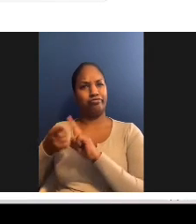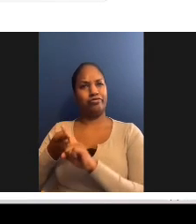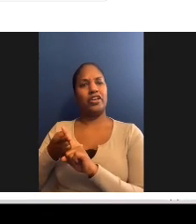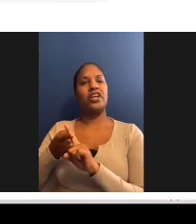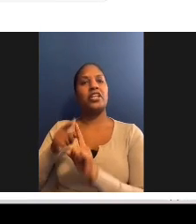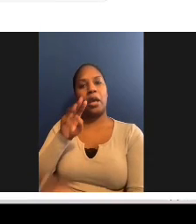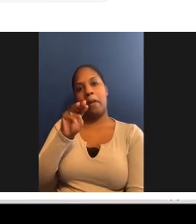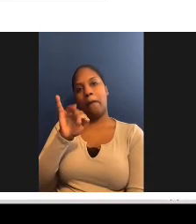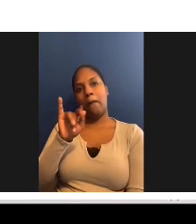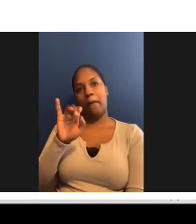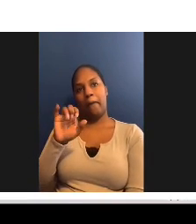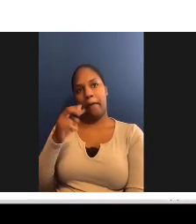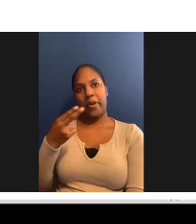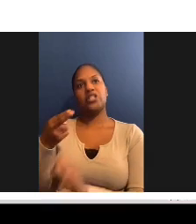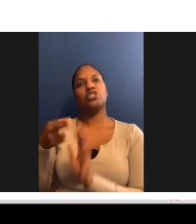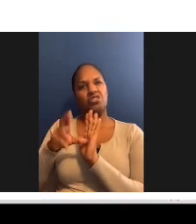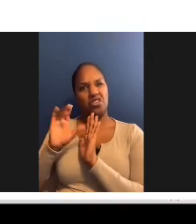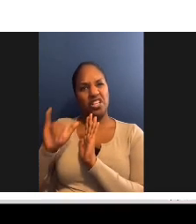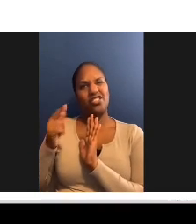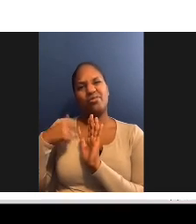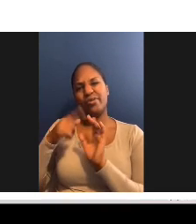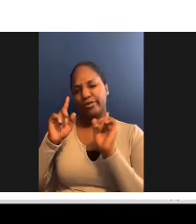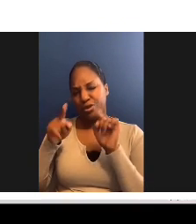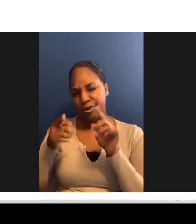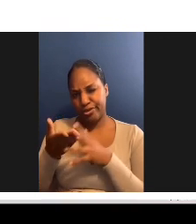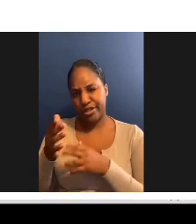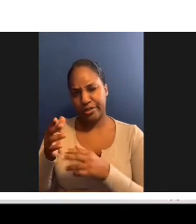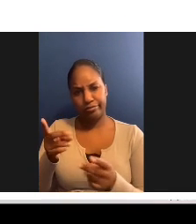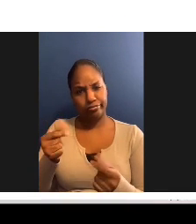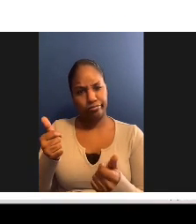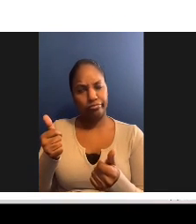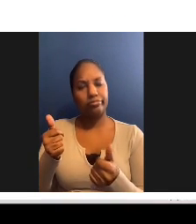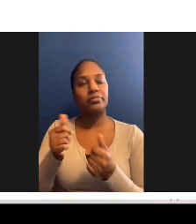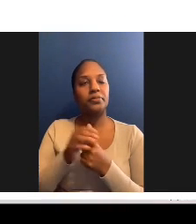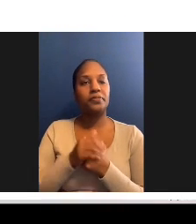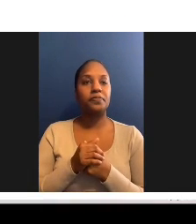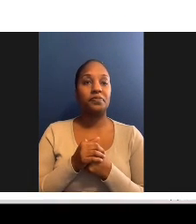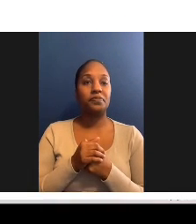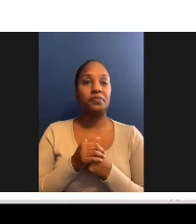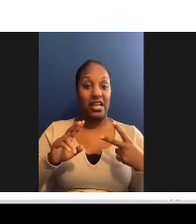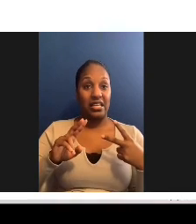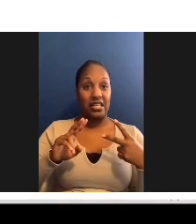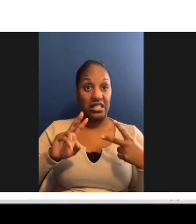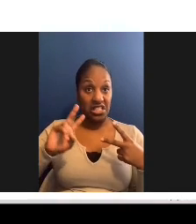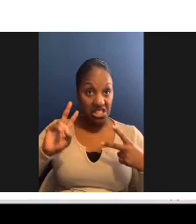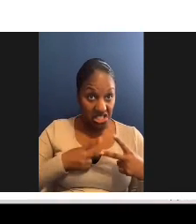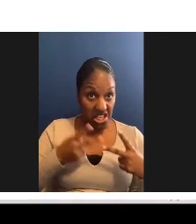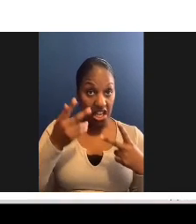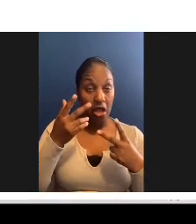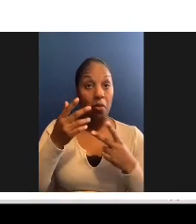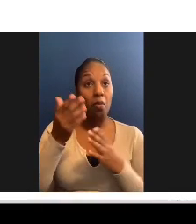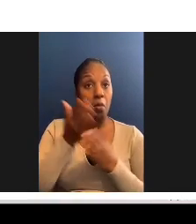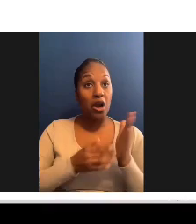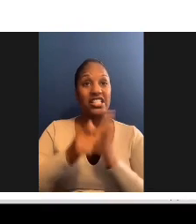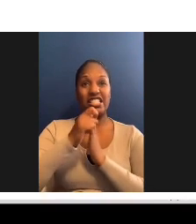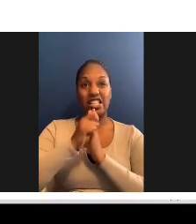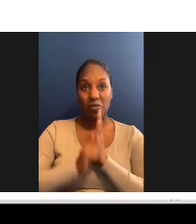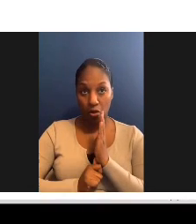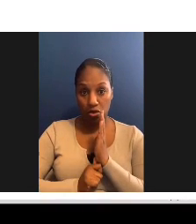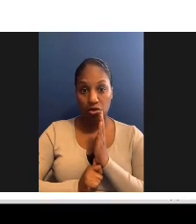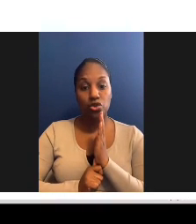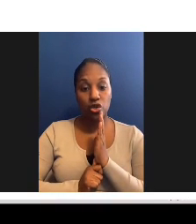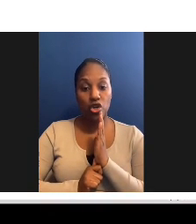week's, so we'll just cruise through that. The second part here is this is just a brochure from the West Virginia Department